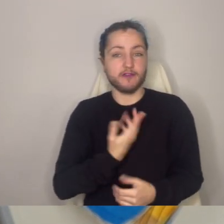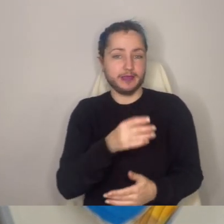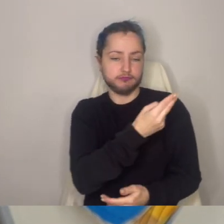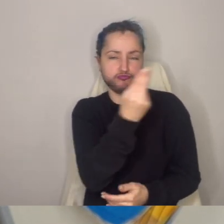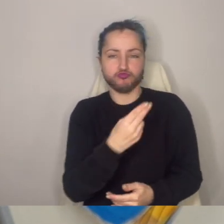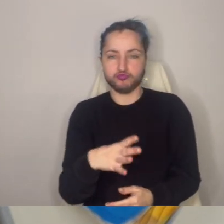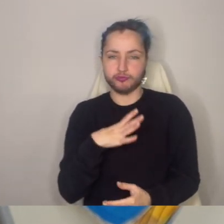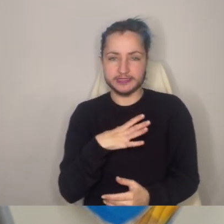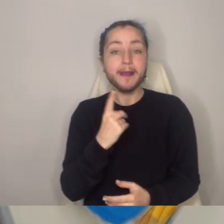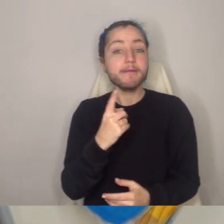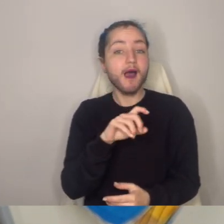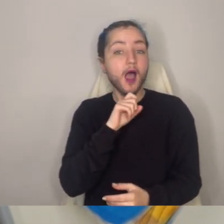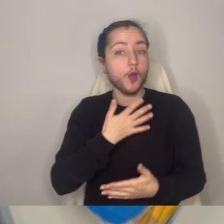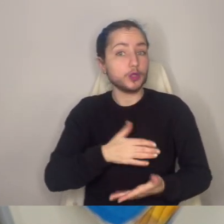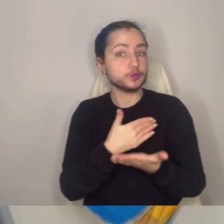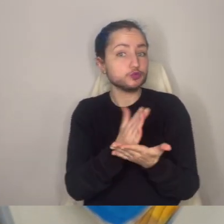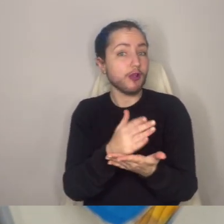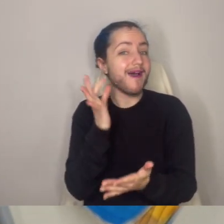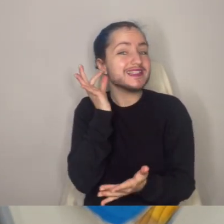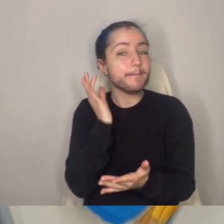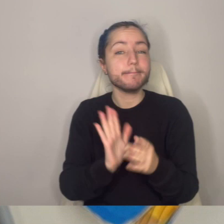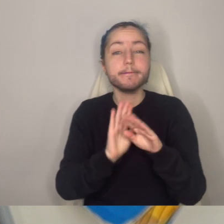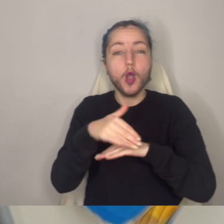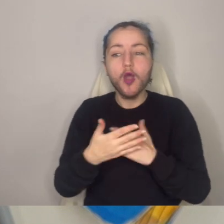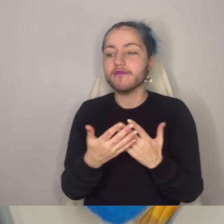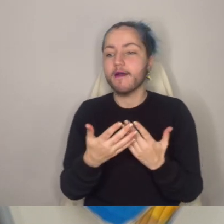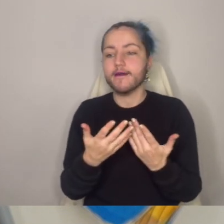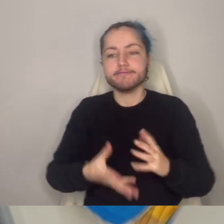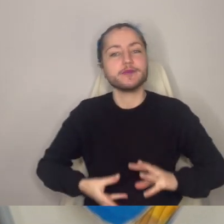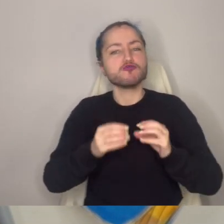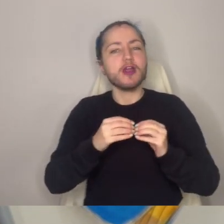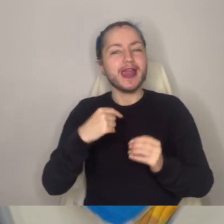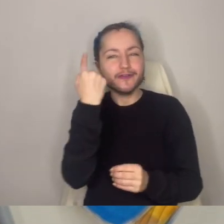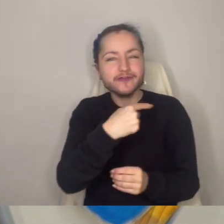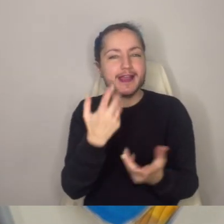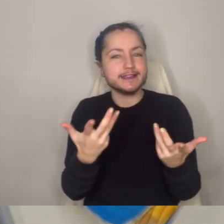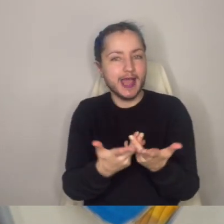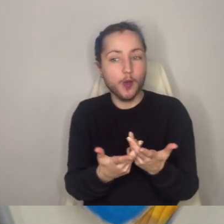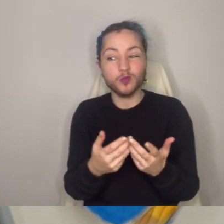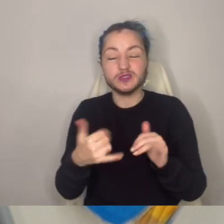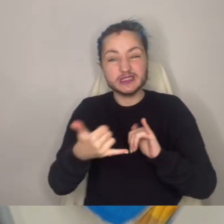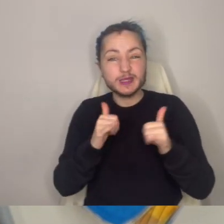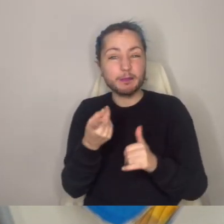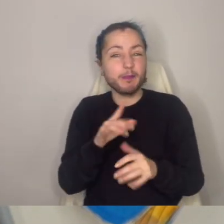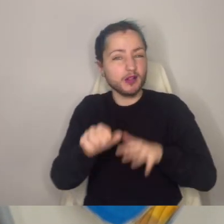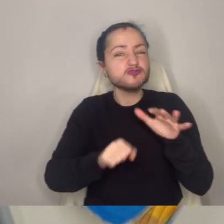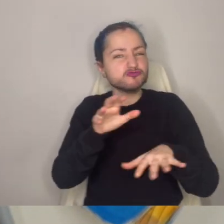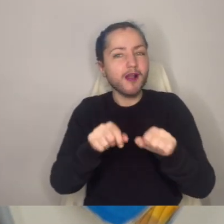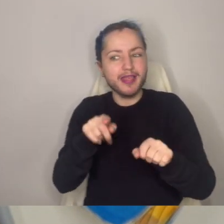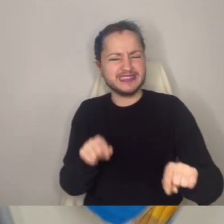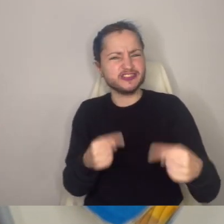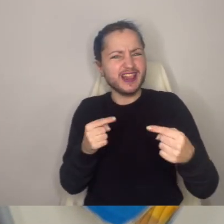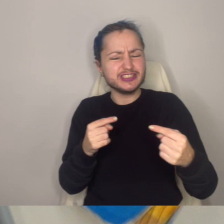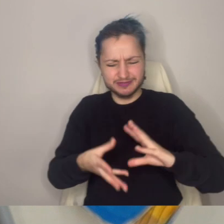face pre-drawn, but I'm just going to give you a quick tip on how to generate some faces. Sometimes that's the most difficult part